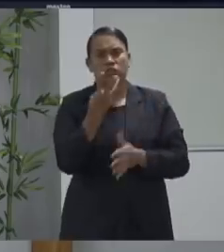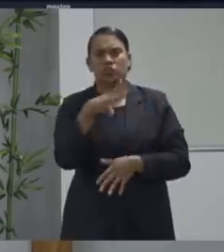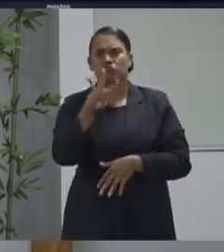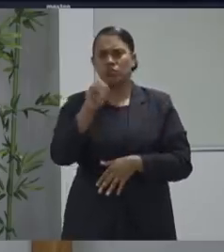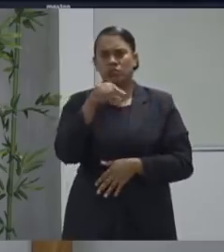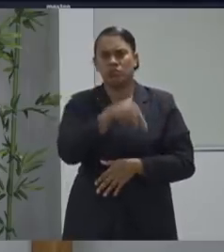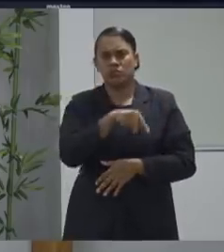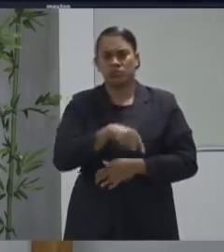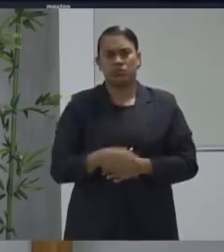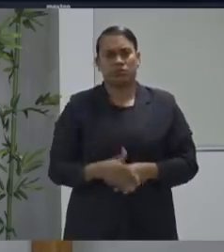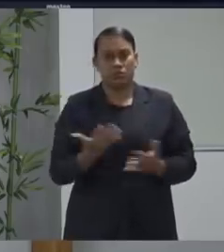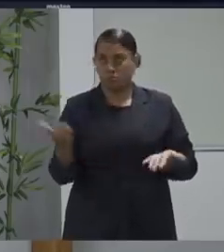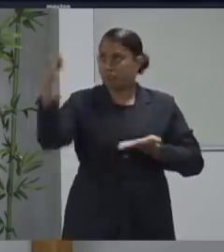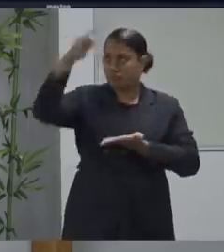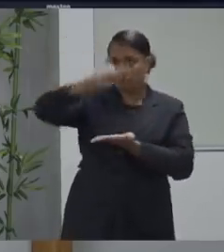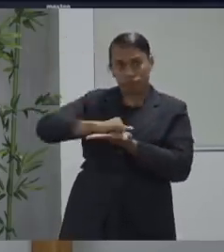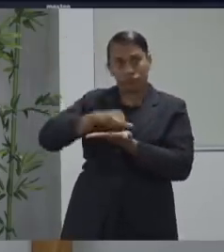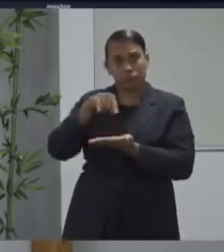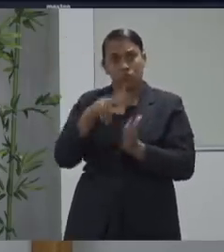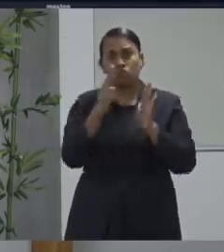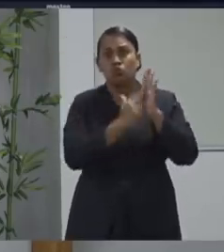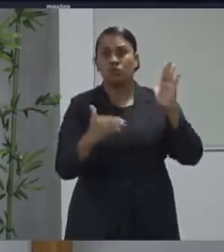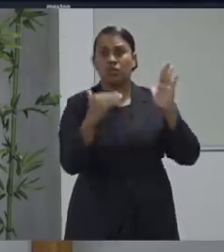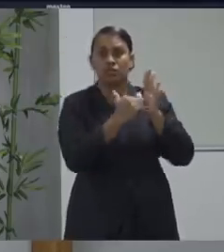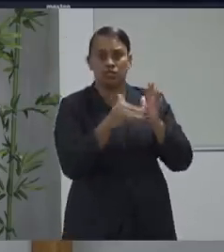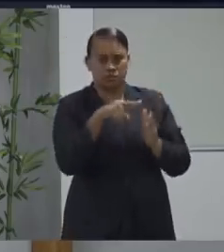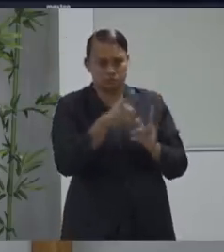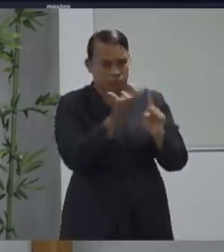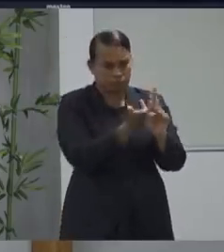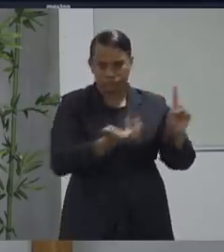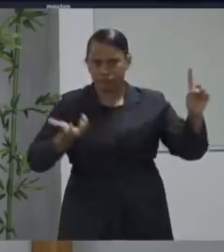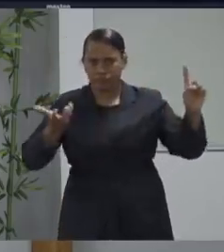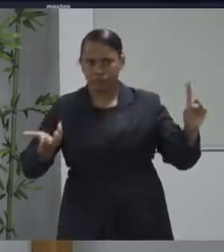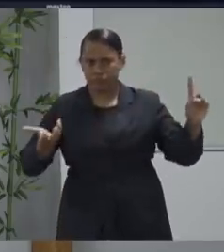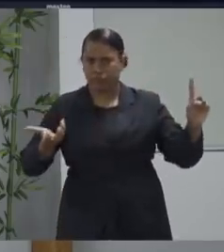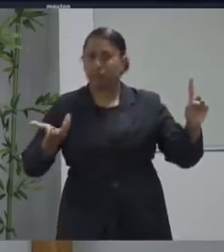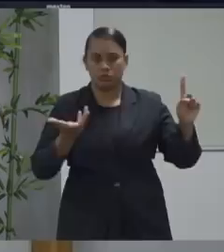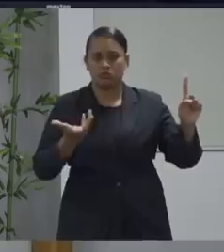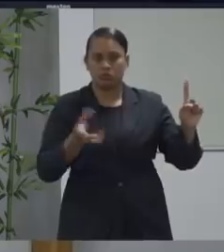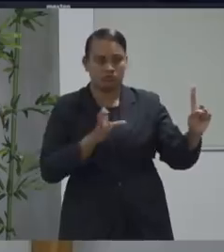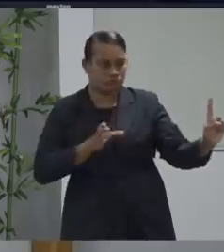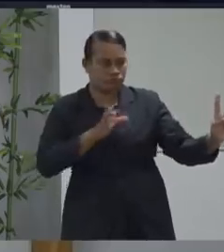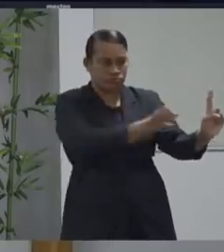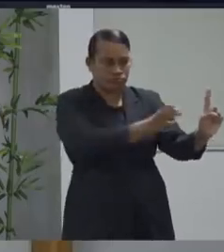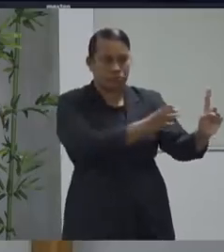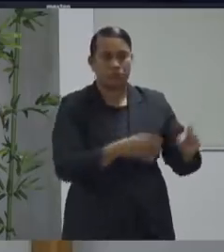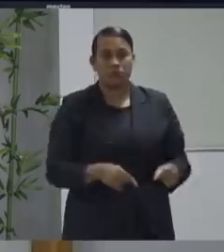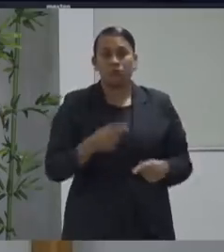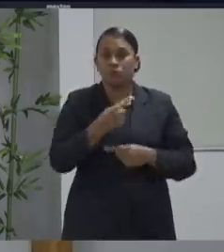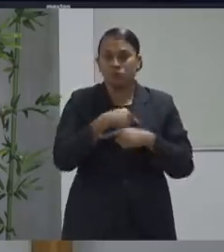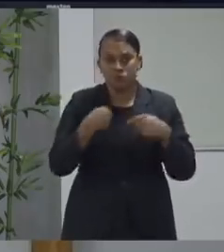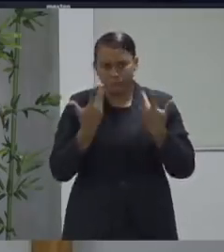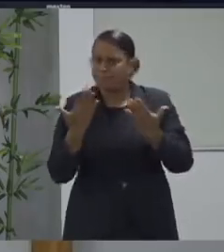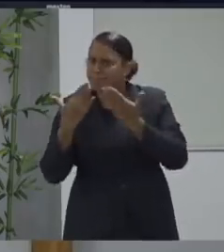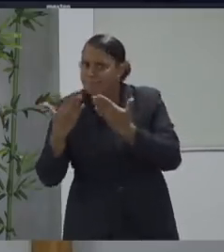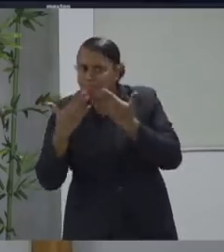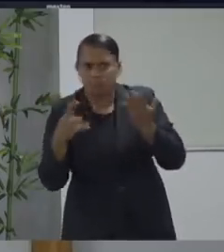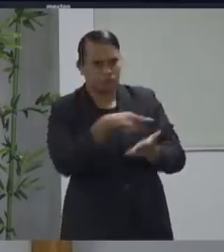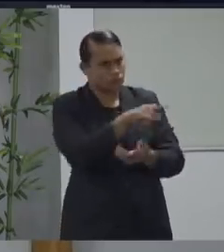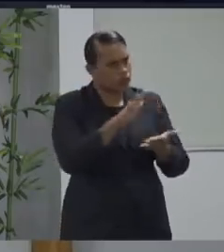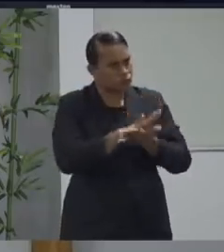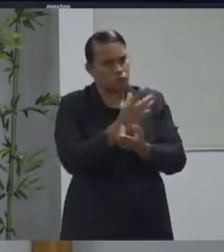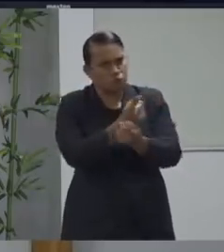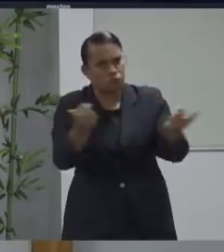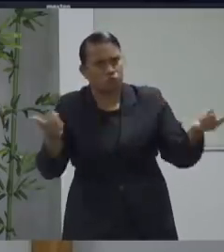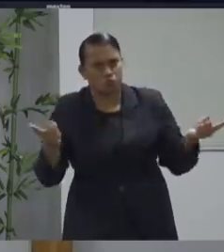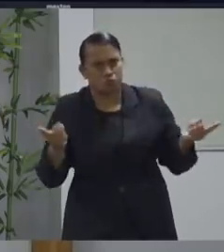immediately after returning to Fiji from New Zealand, Auckland, New Zealand. We are all grateful to